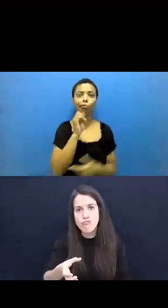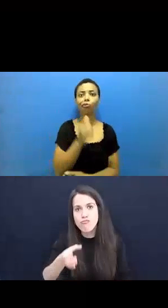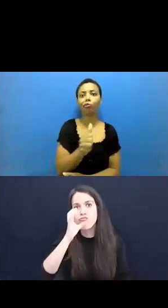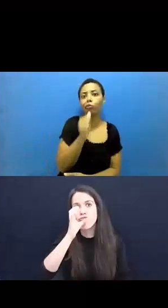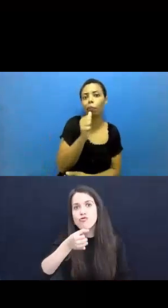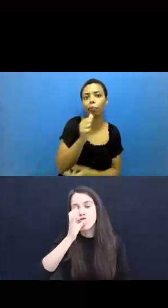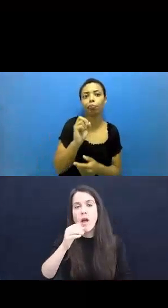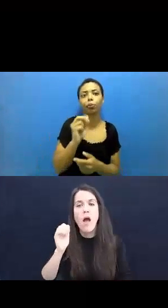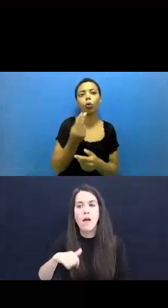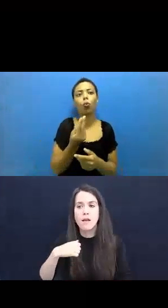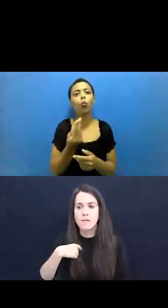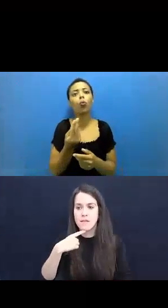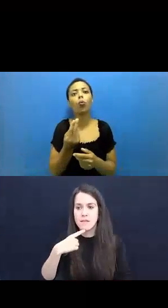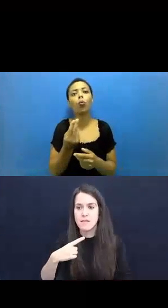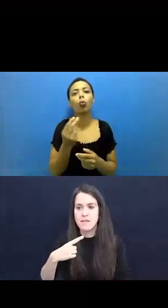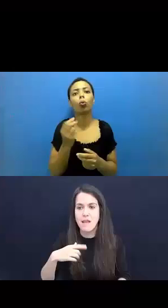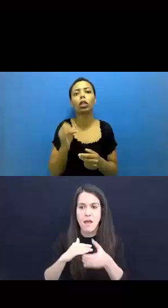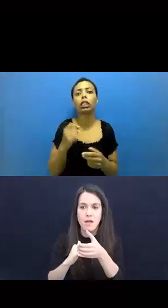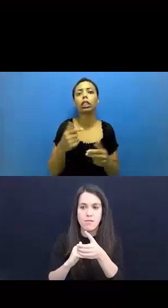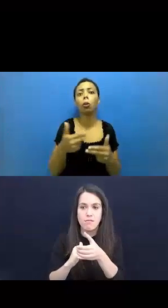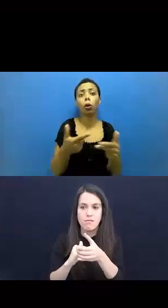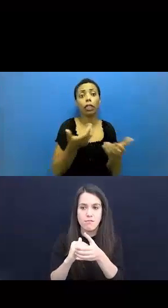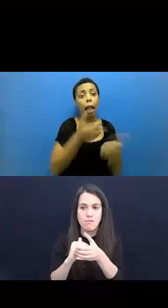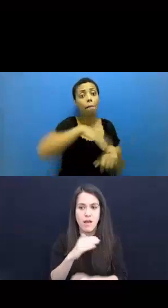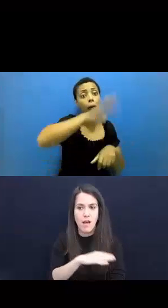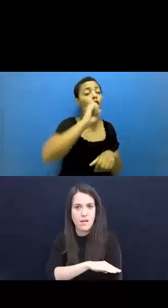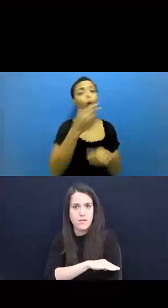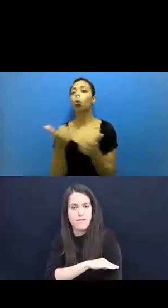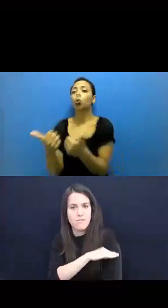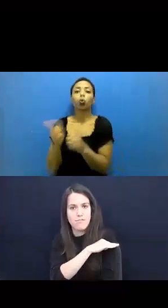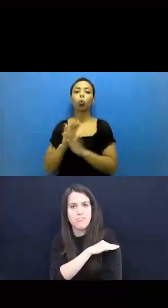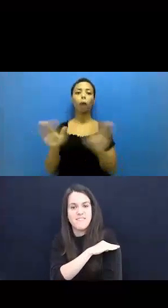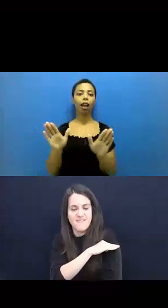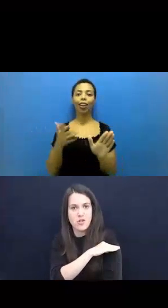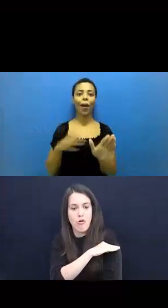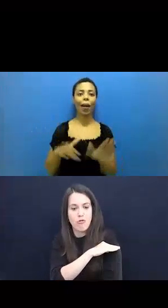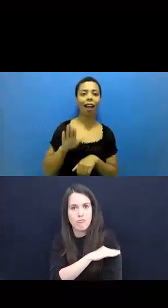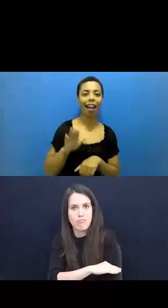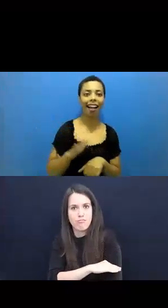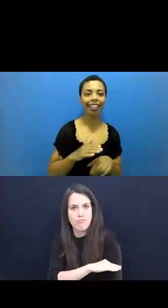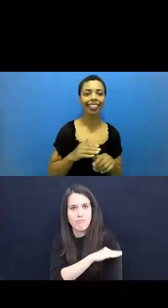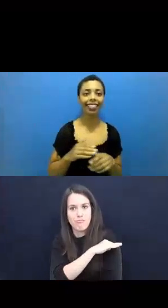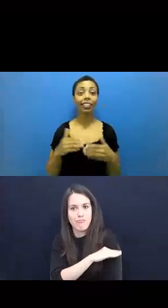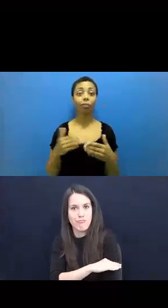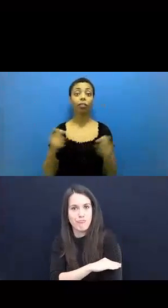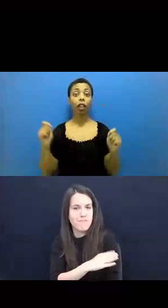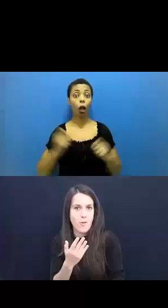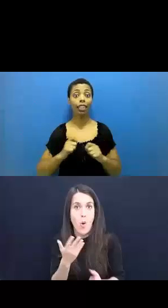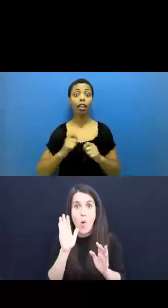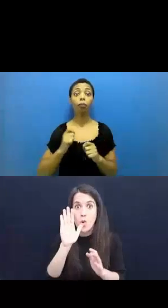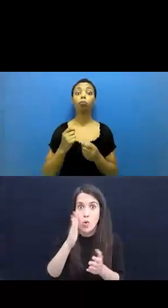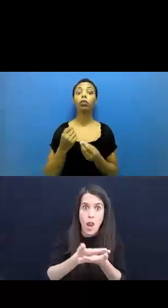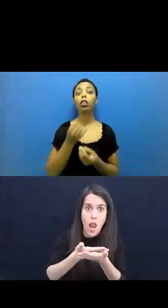up, or you need a little bit more water. It can be made of a written language. For